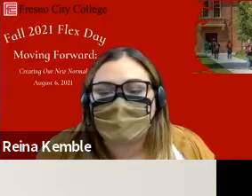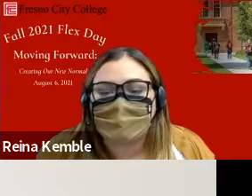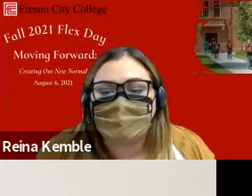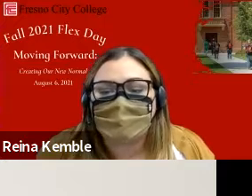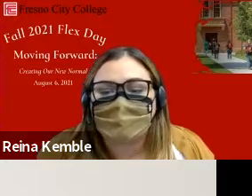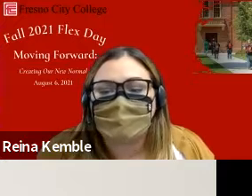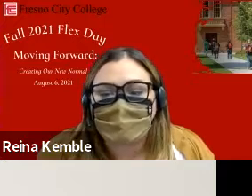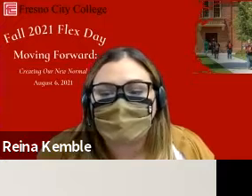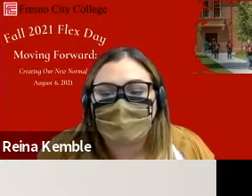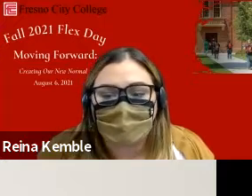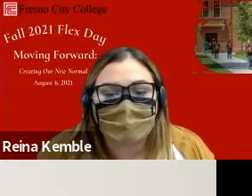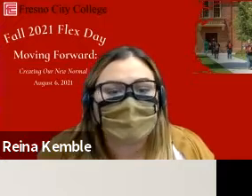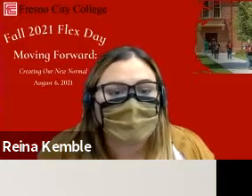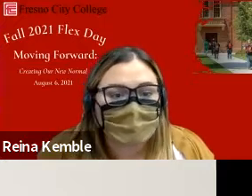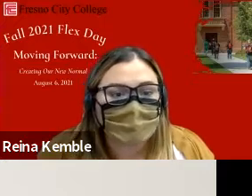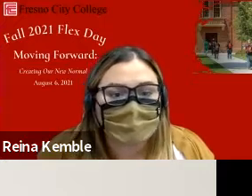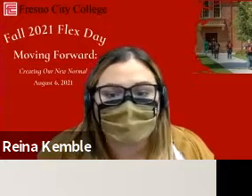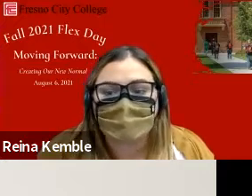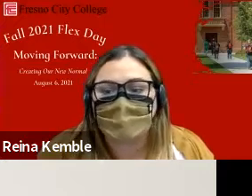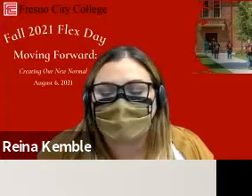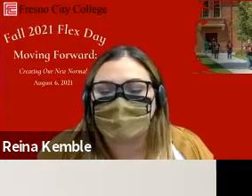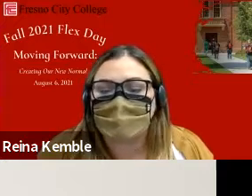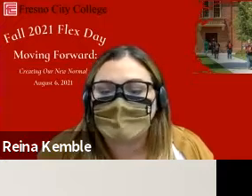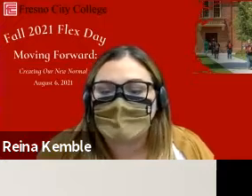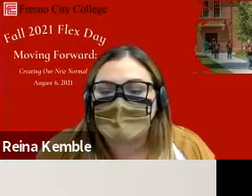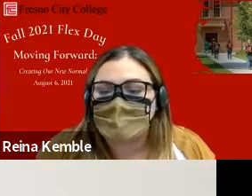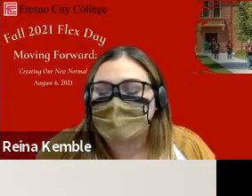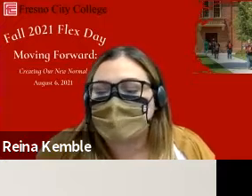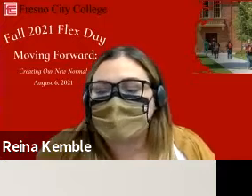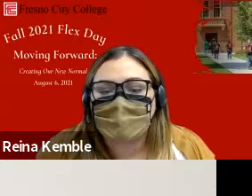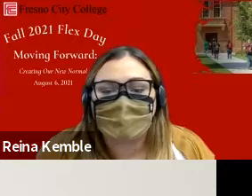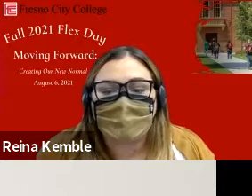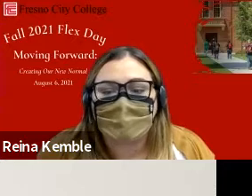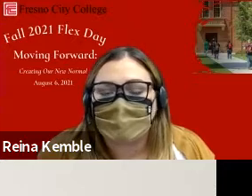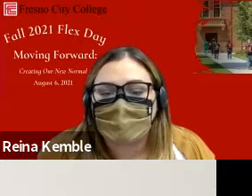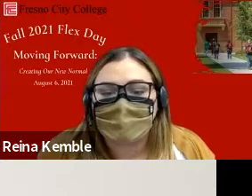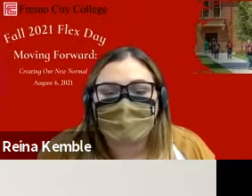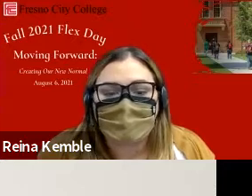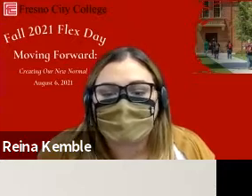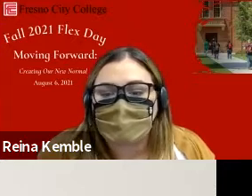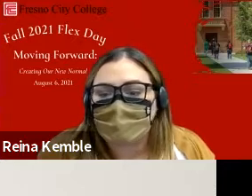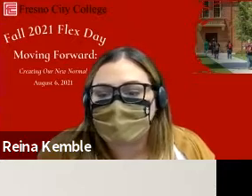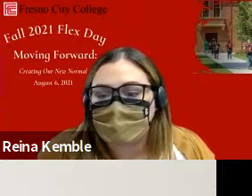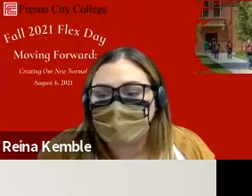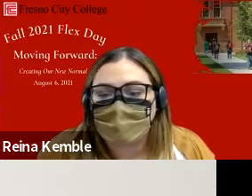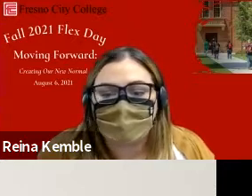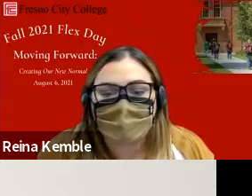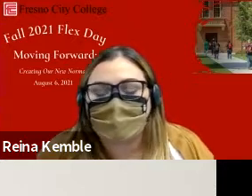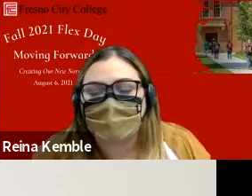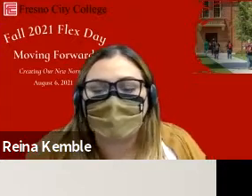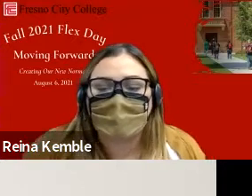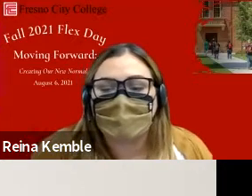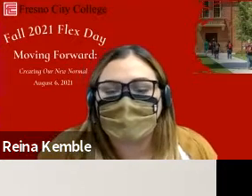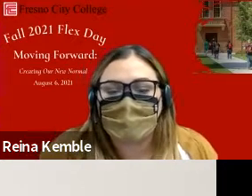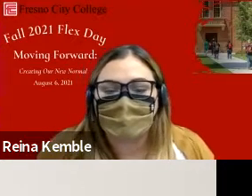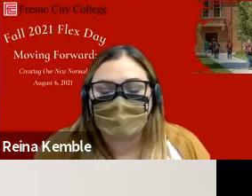become effective 6 months after their medical benefits are active. So if you have any questions on that, make sure to reach out. We can clear